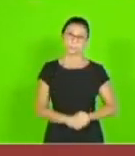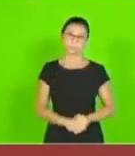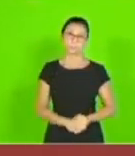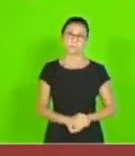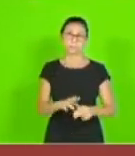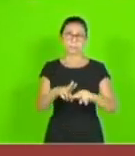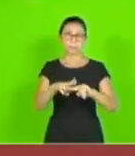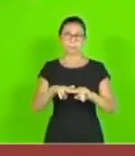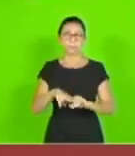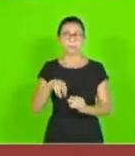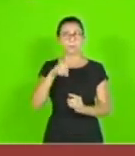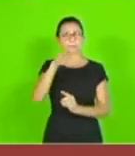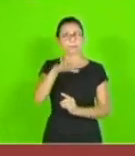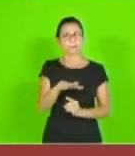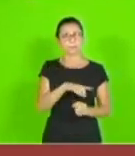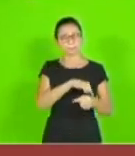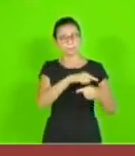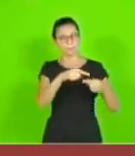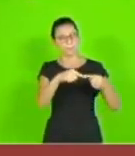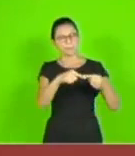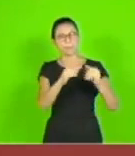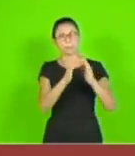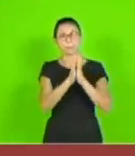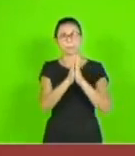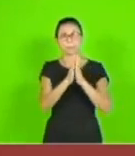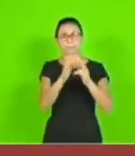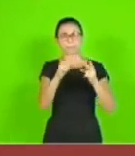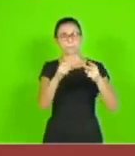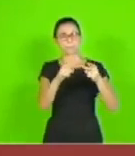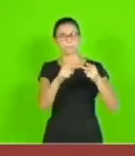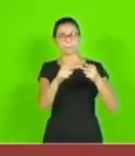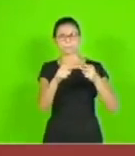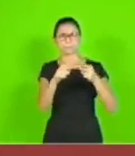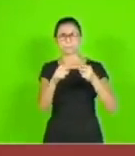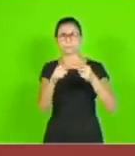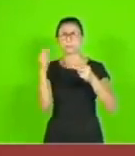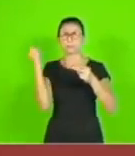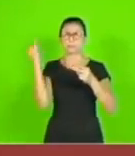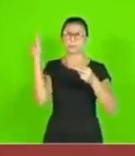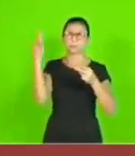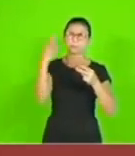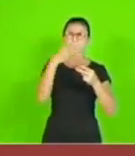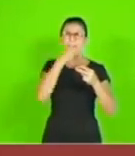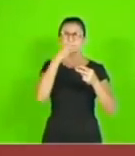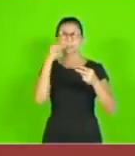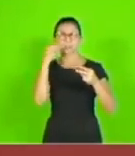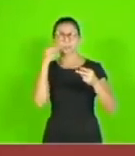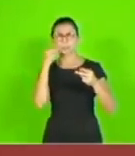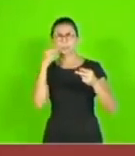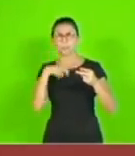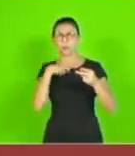the Lord has given us many resources of His grace that we can use. The